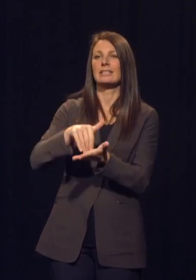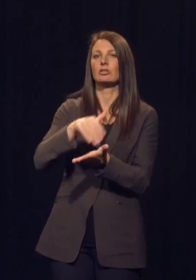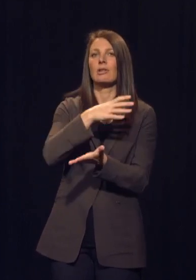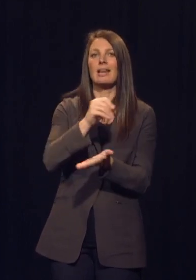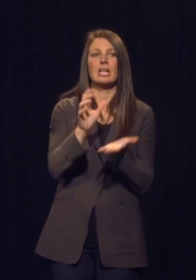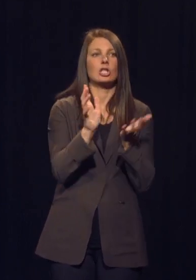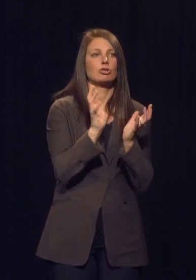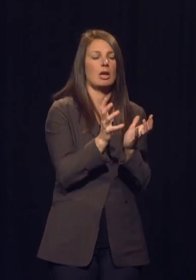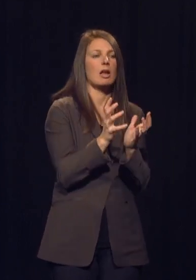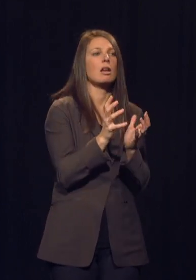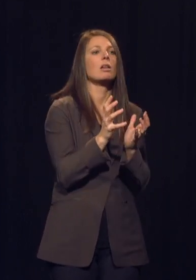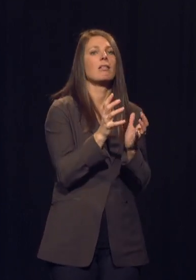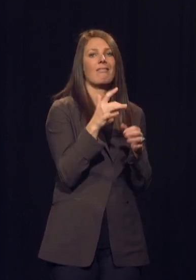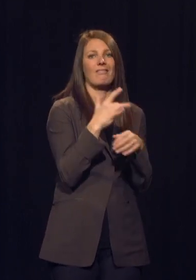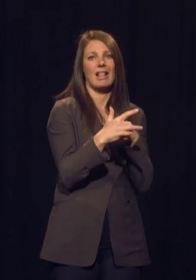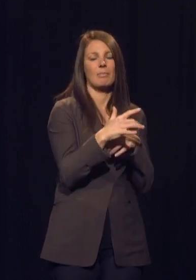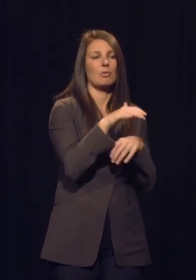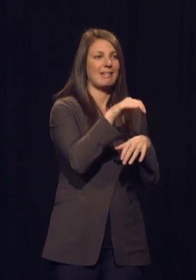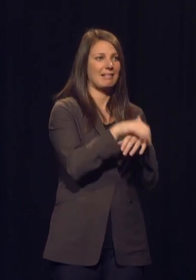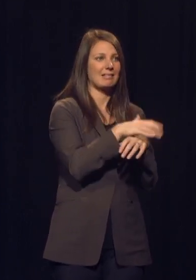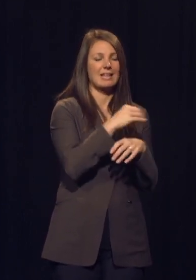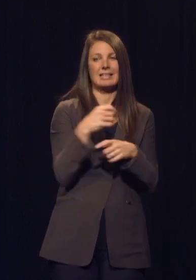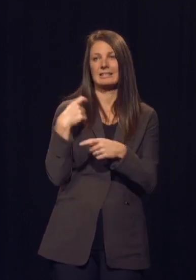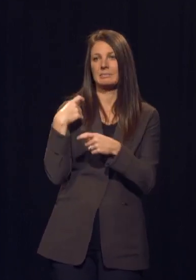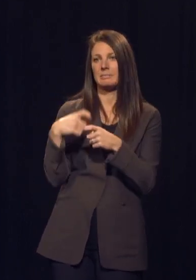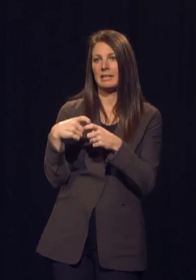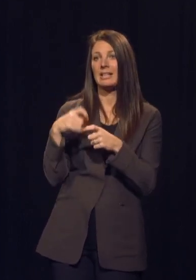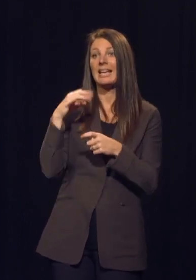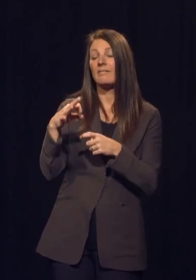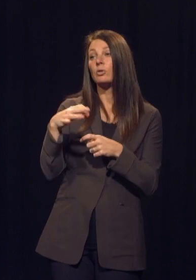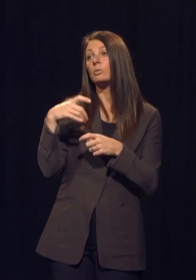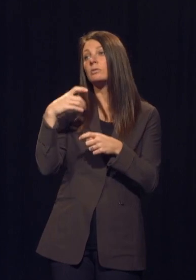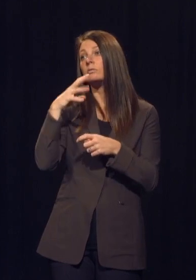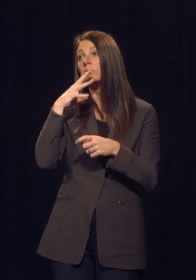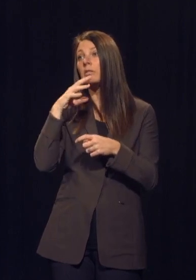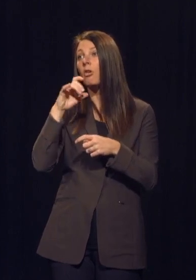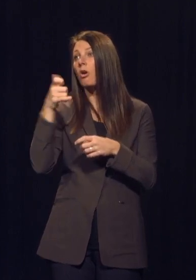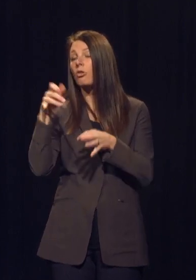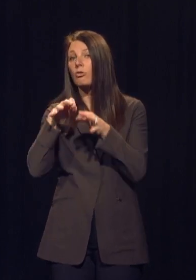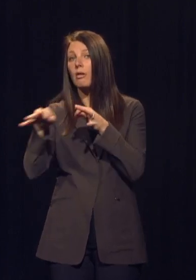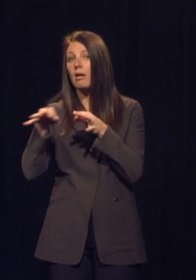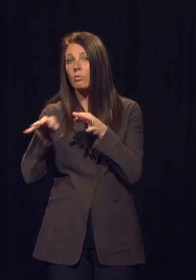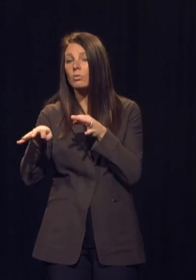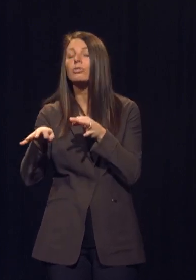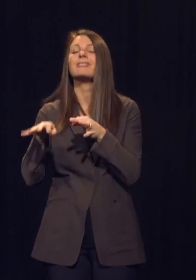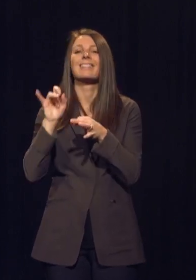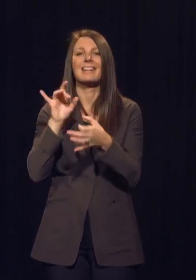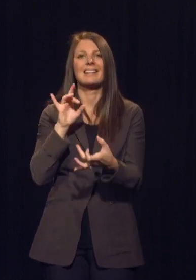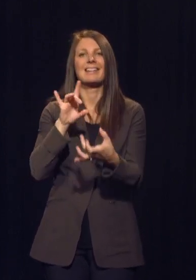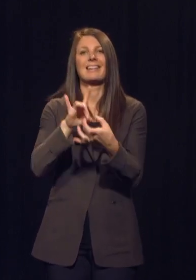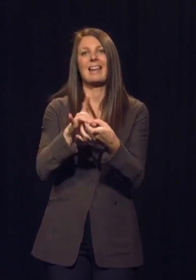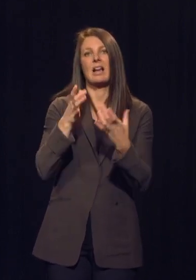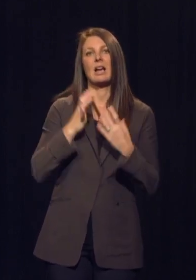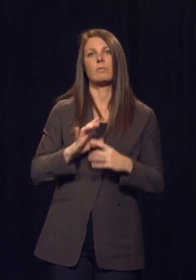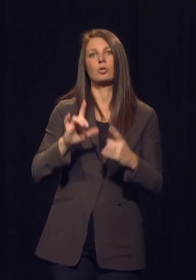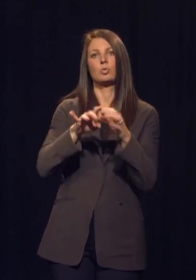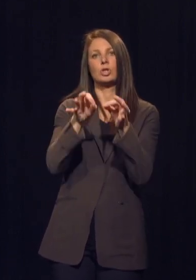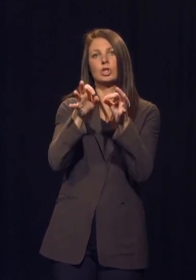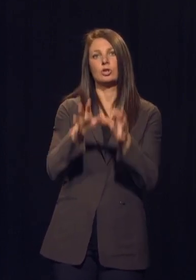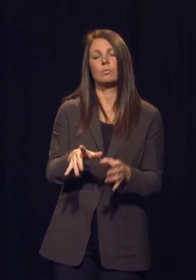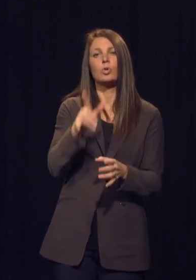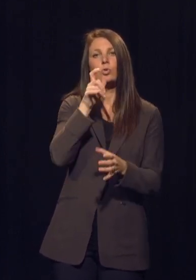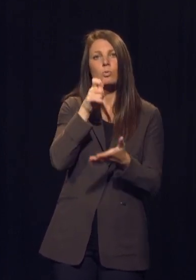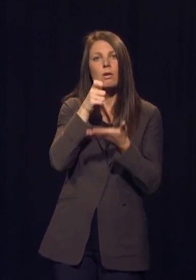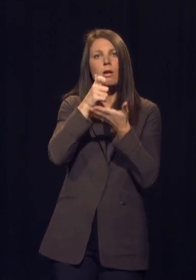available in English and Spanish, and if you speak another language, the call center can connect customers to interpreters who can